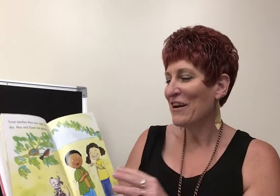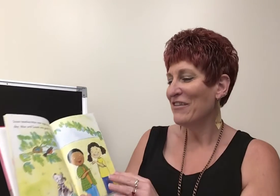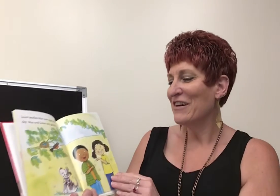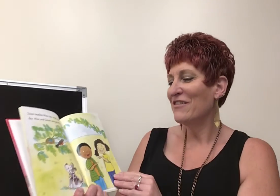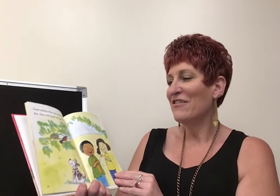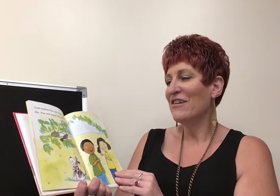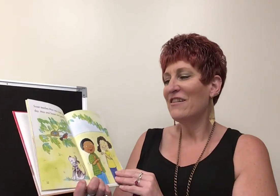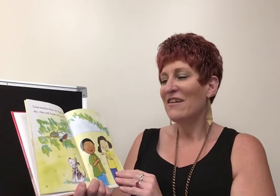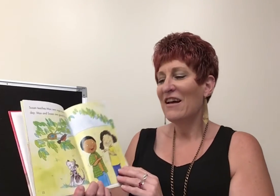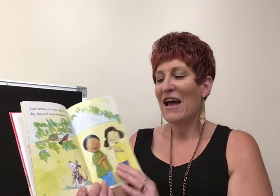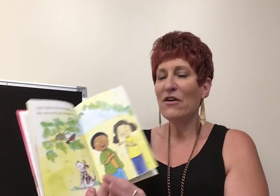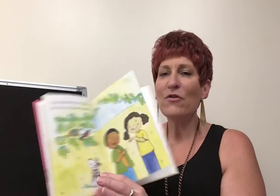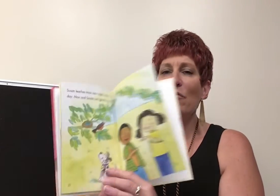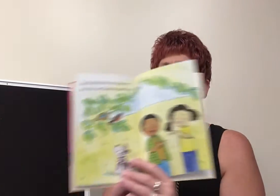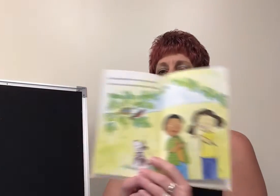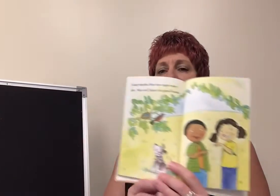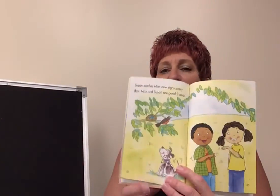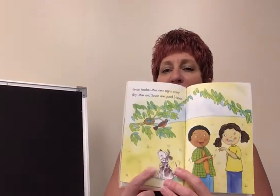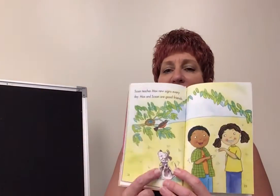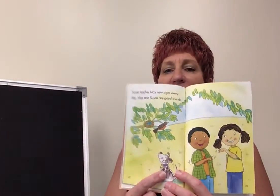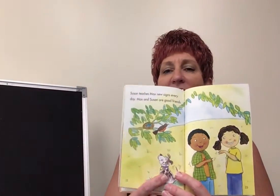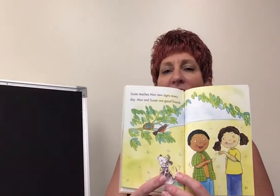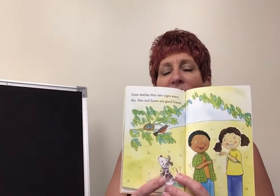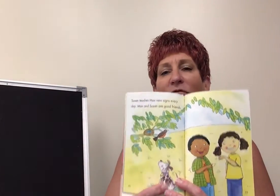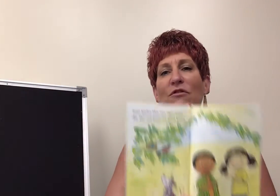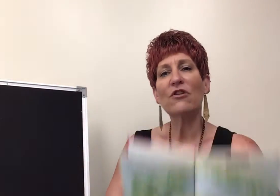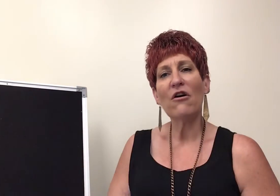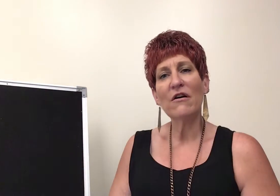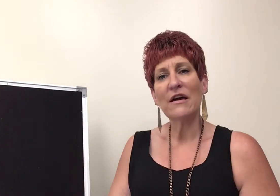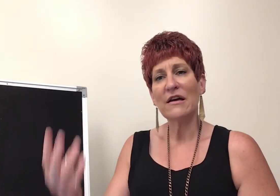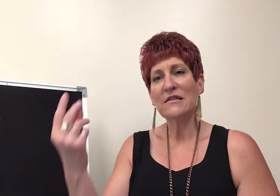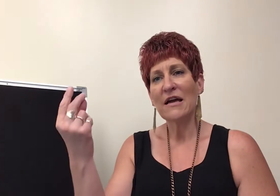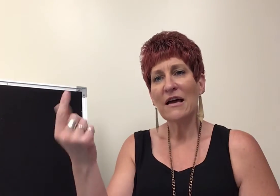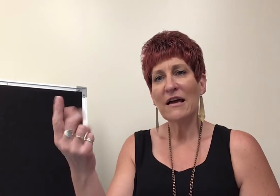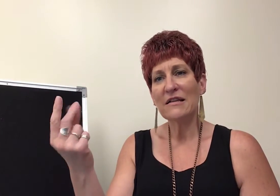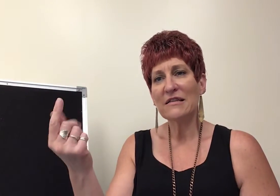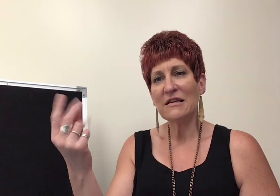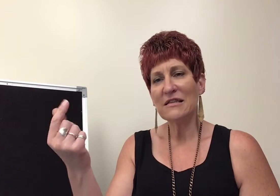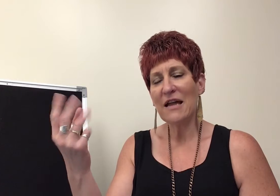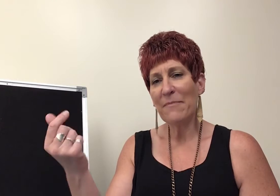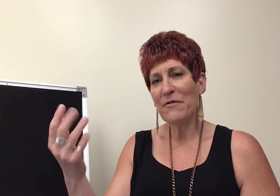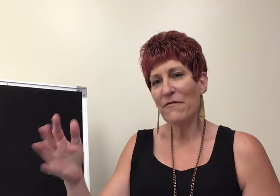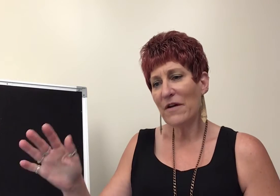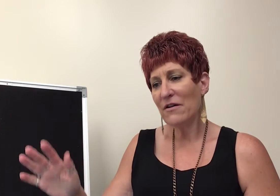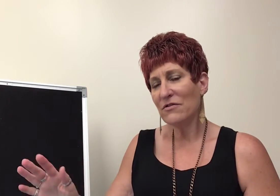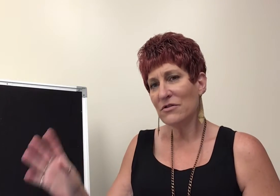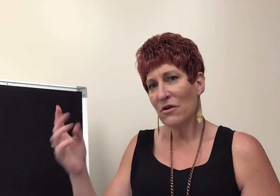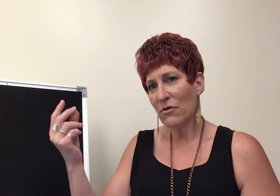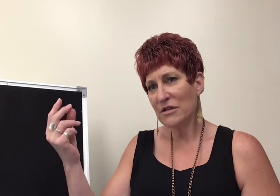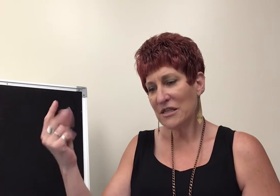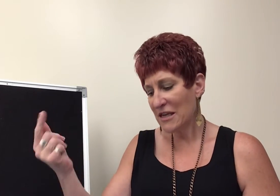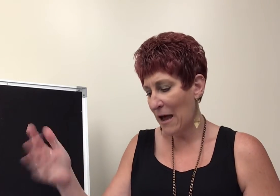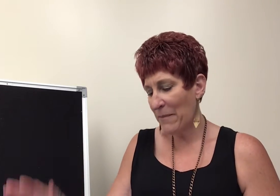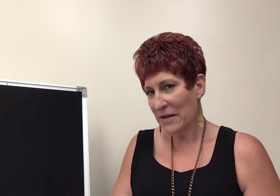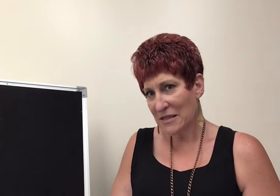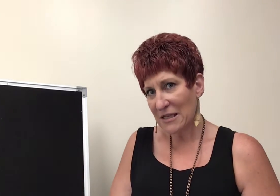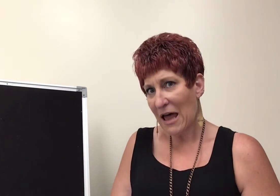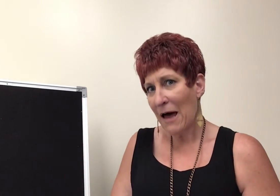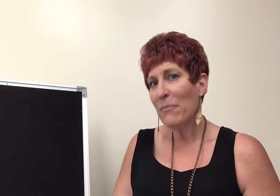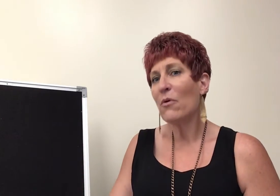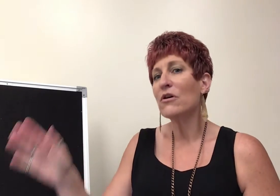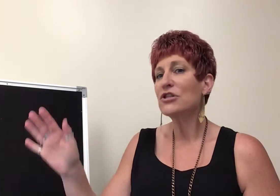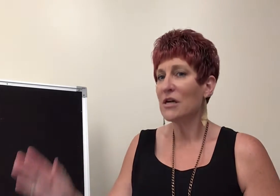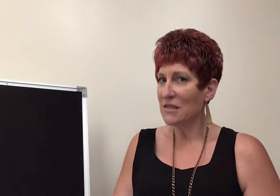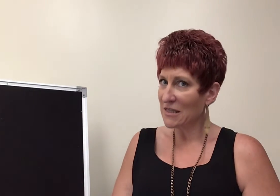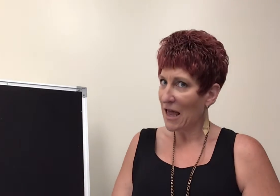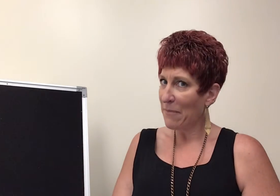Bird, very good. And who remembers what the sign for dog is? It's the snap your fingers, or snap and